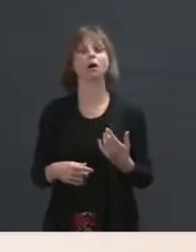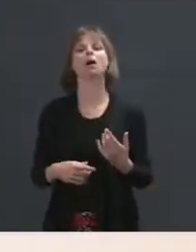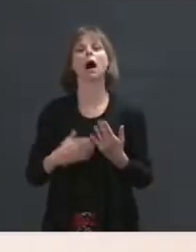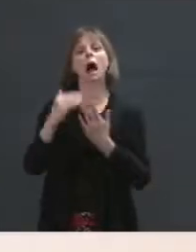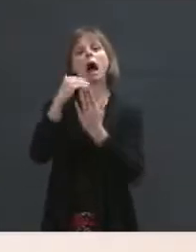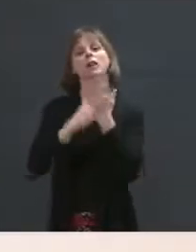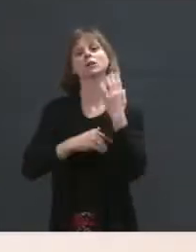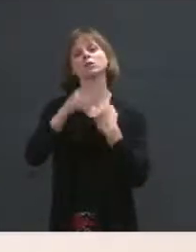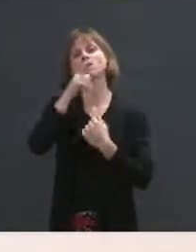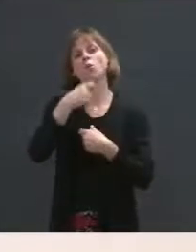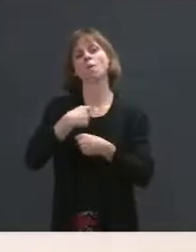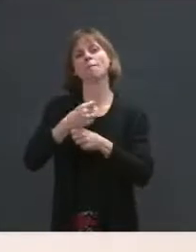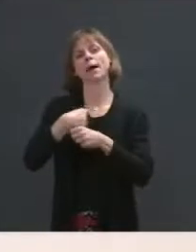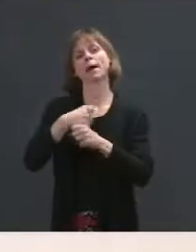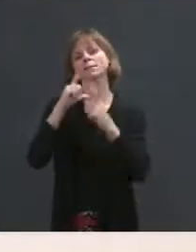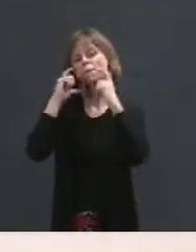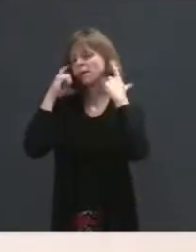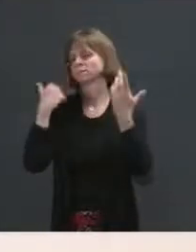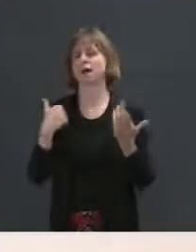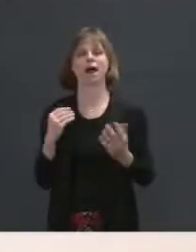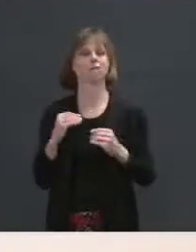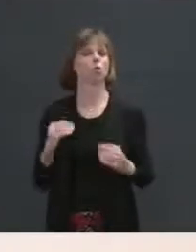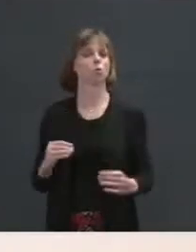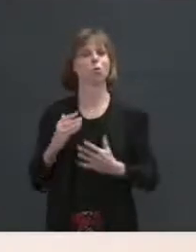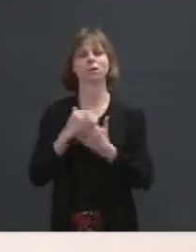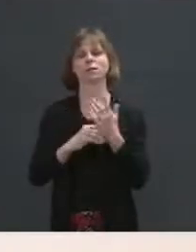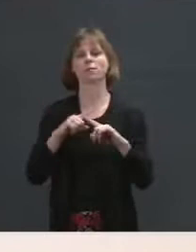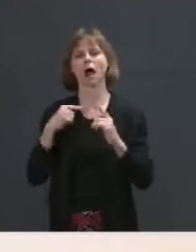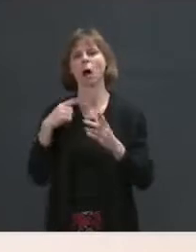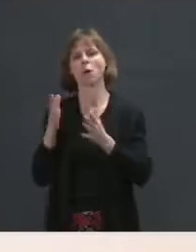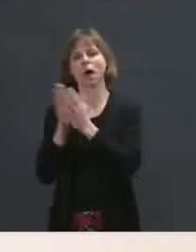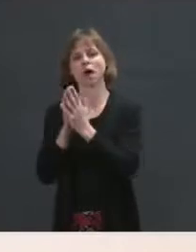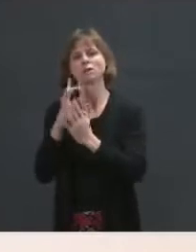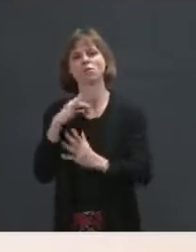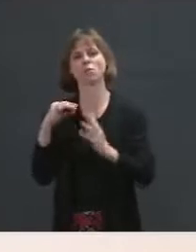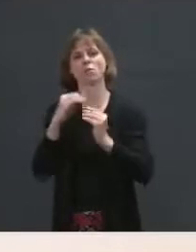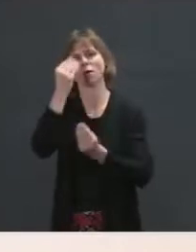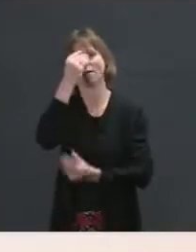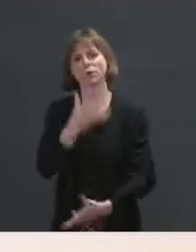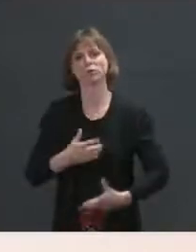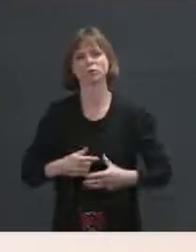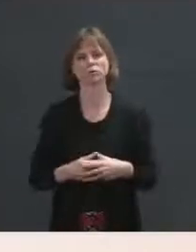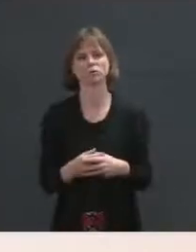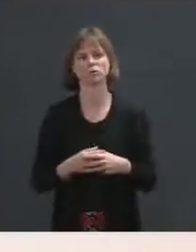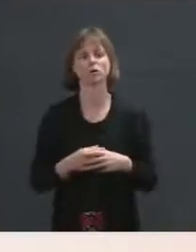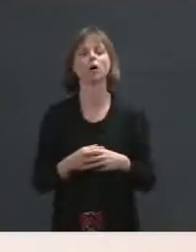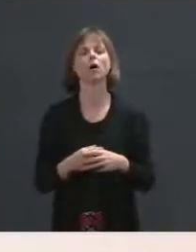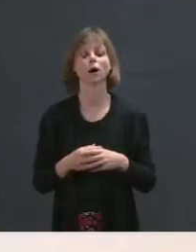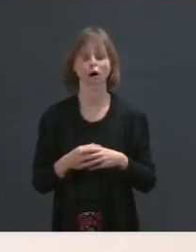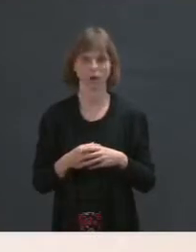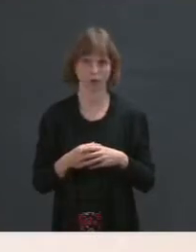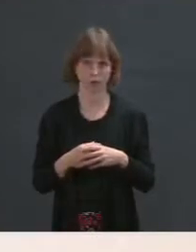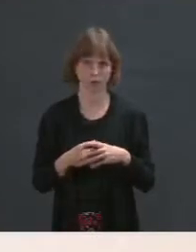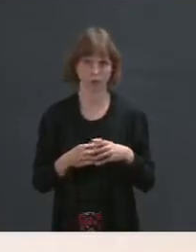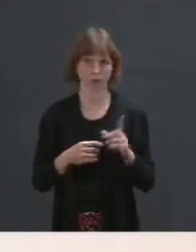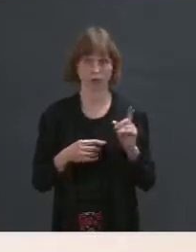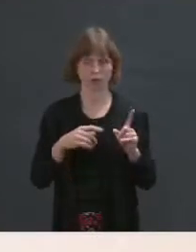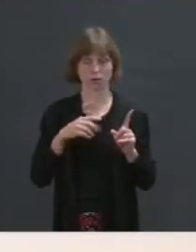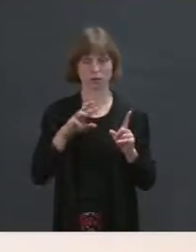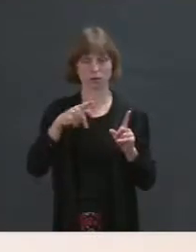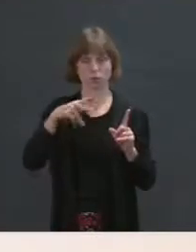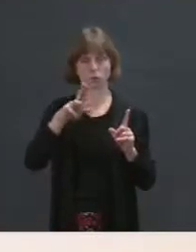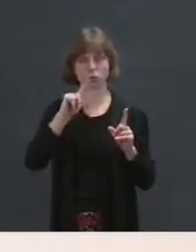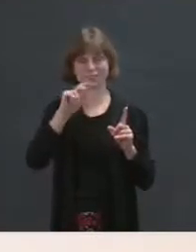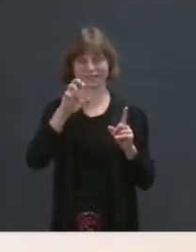of the masks. I don't have a list of those. I can see if there's more details we can provide. Okay, and then separately, Vladimir Putin said today